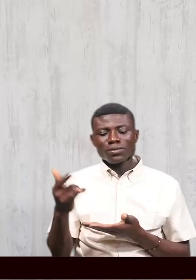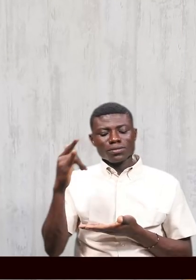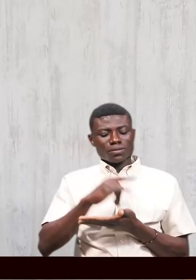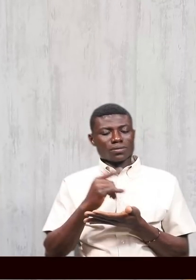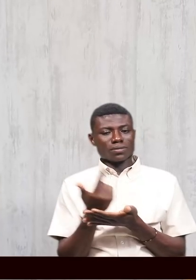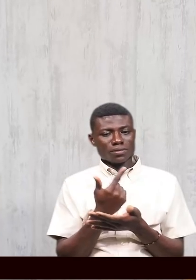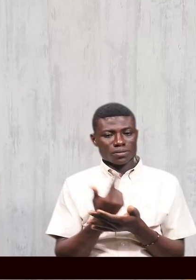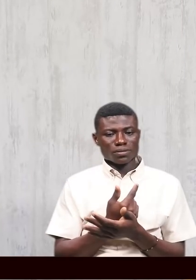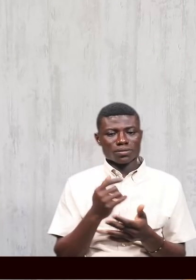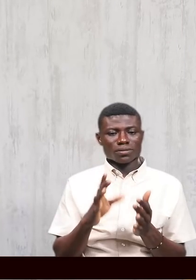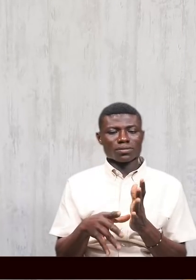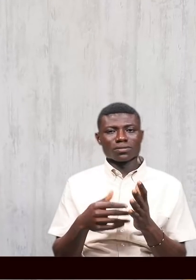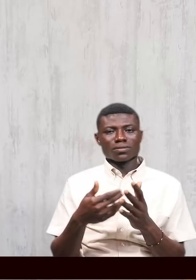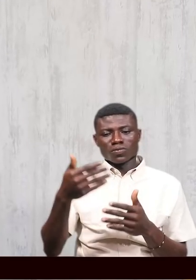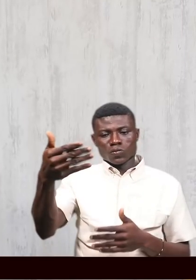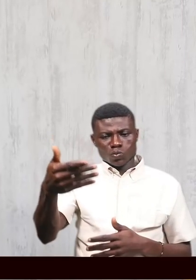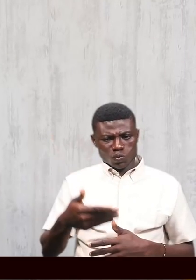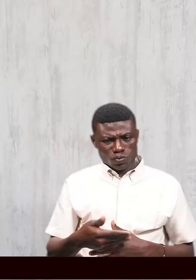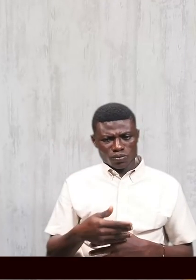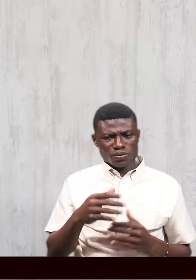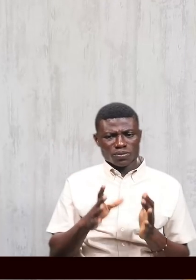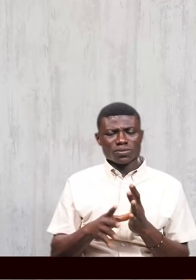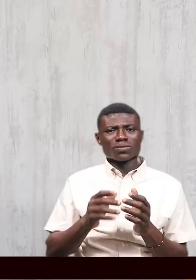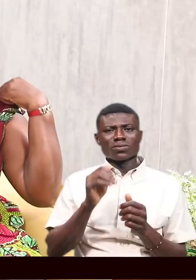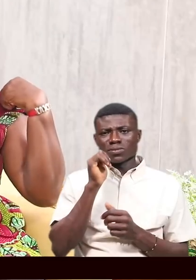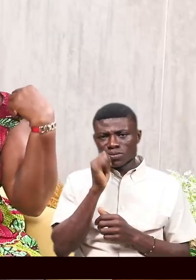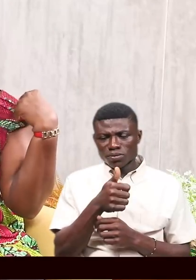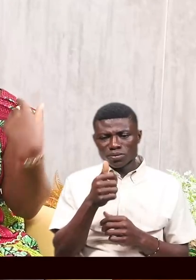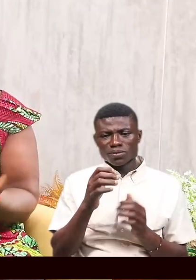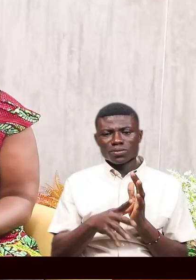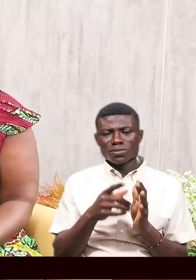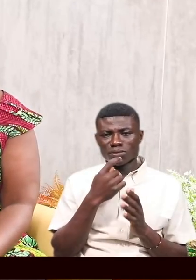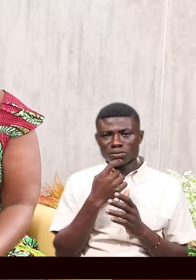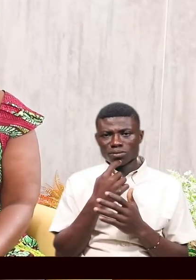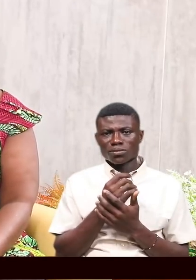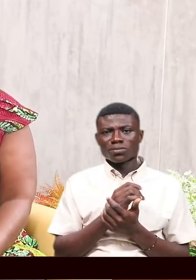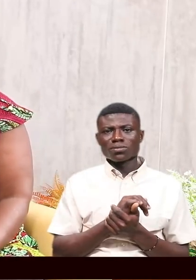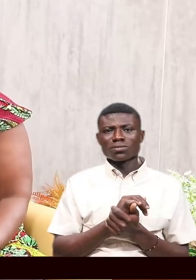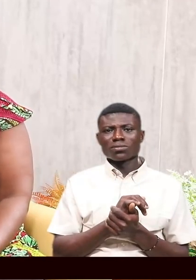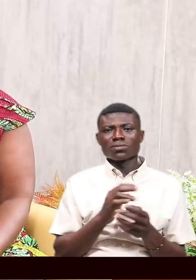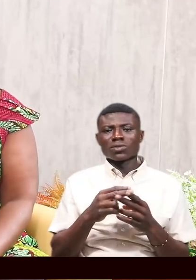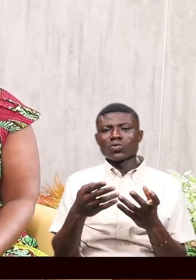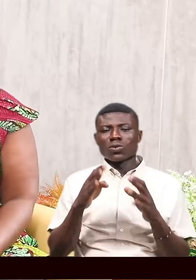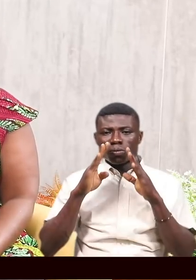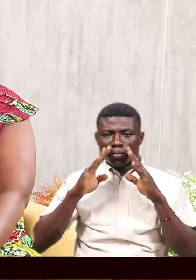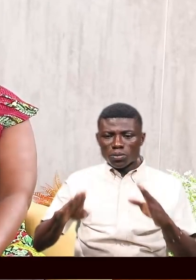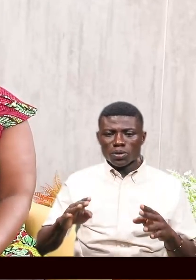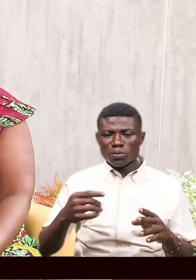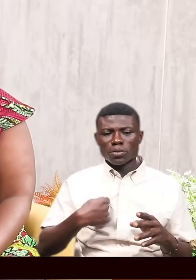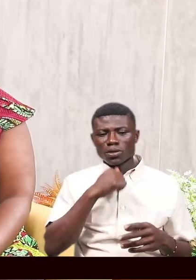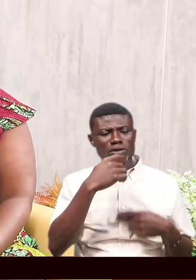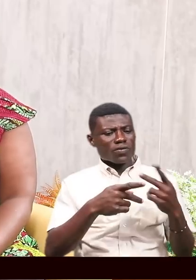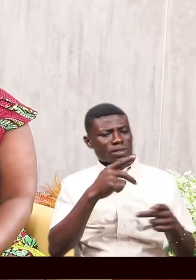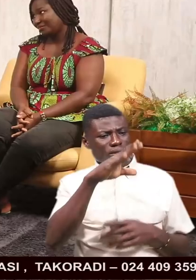Ghana. Mm-hmm. And our man welcome. And our dear chain was the same. Also, he had a peace of mind, didn't he? And mammy may she